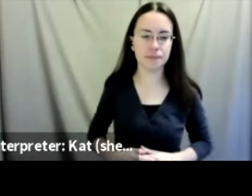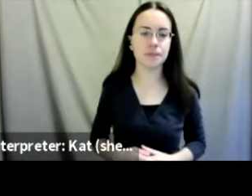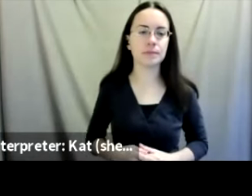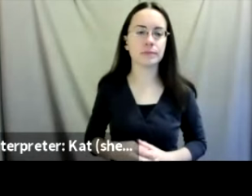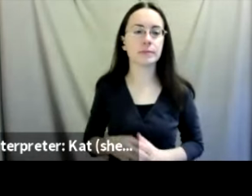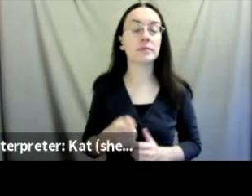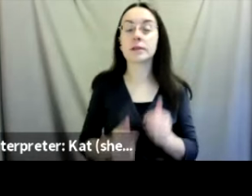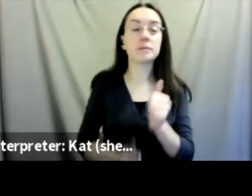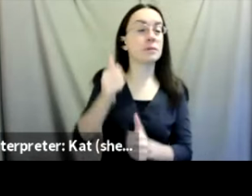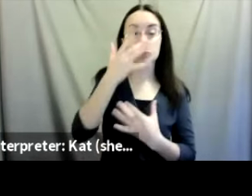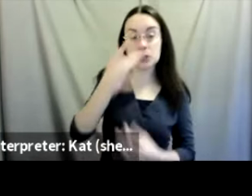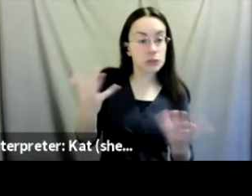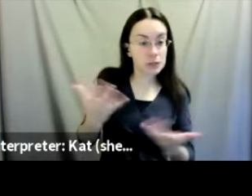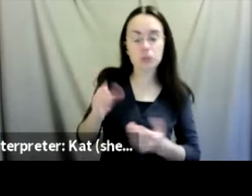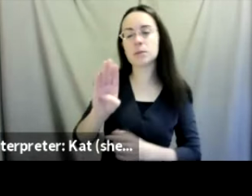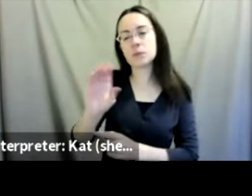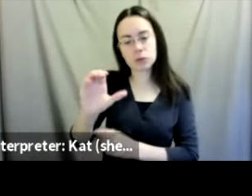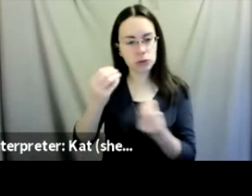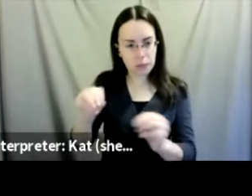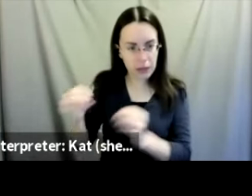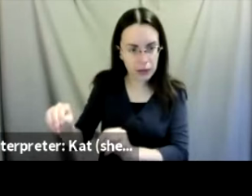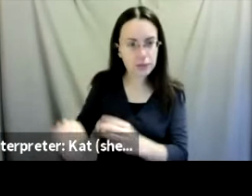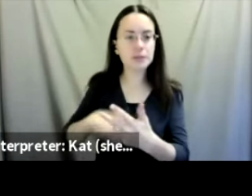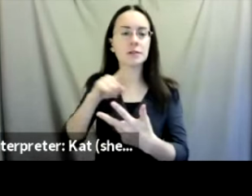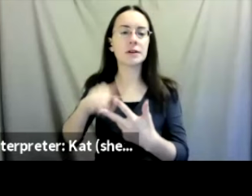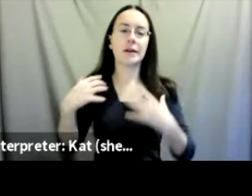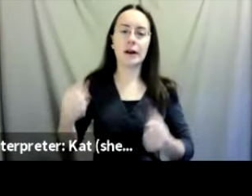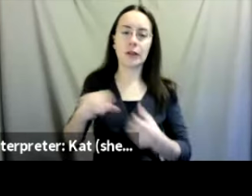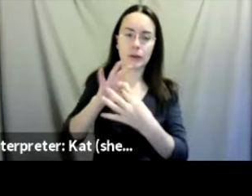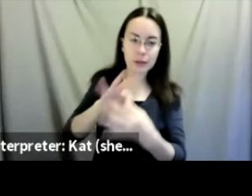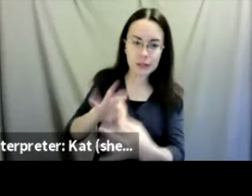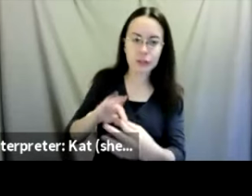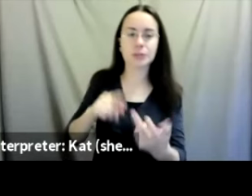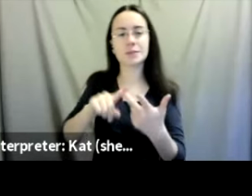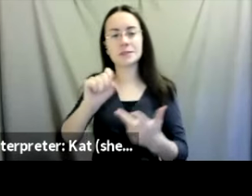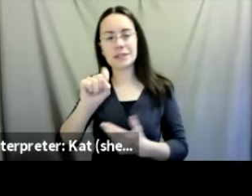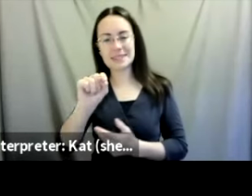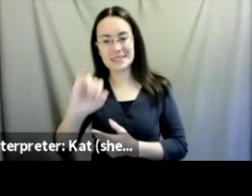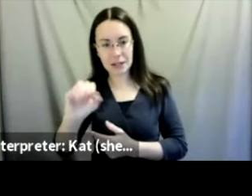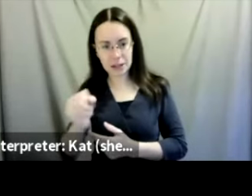interested in learning about birth control methods, healthy relationships, and STIs and HIV.